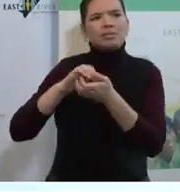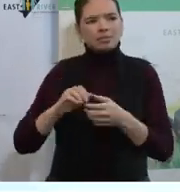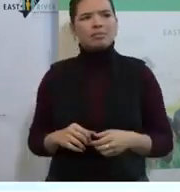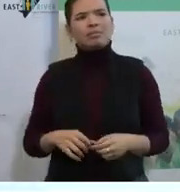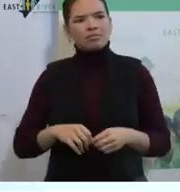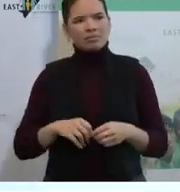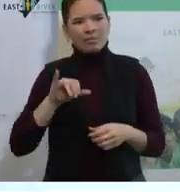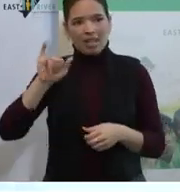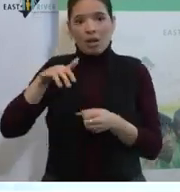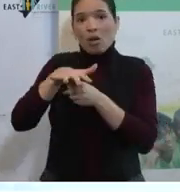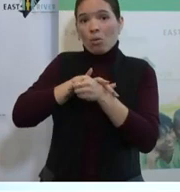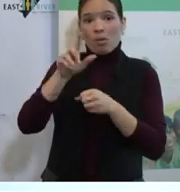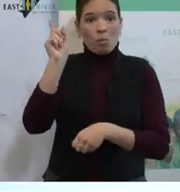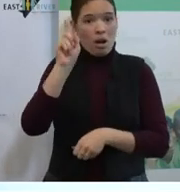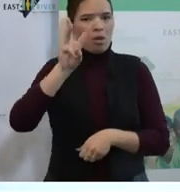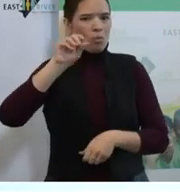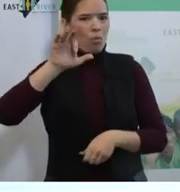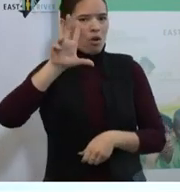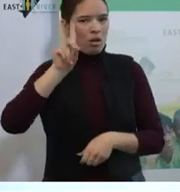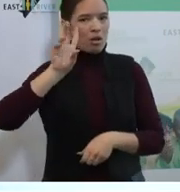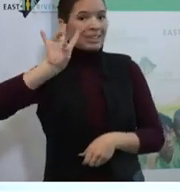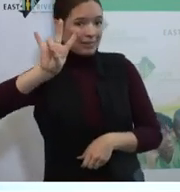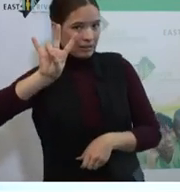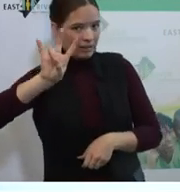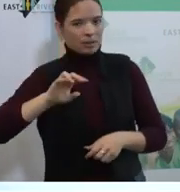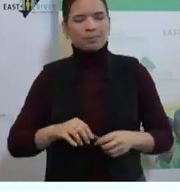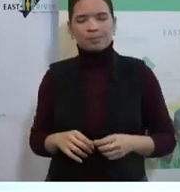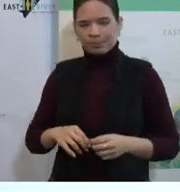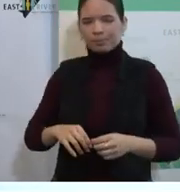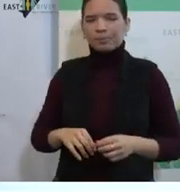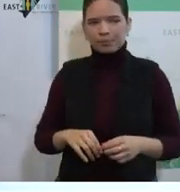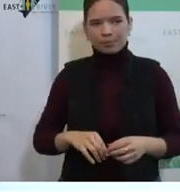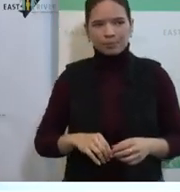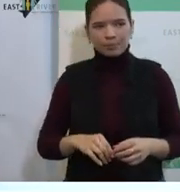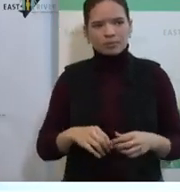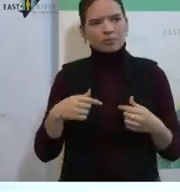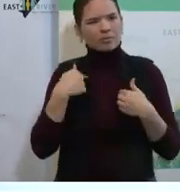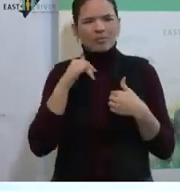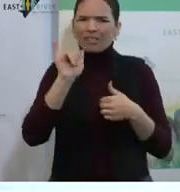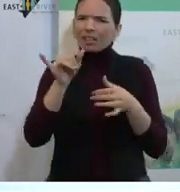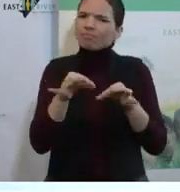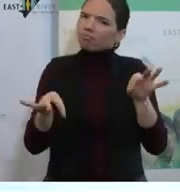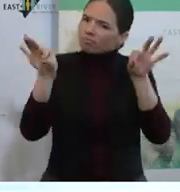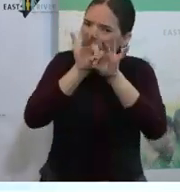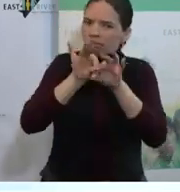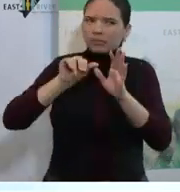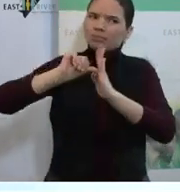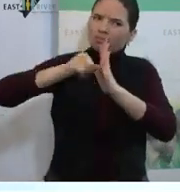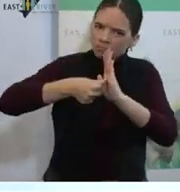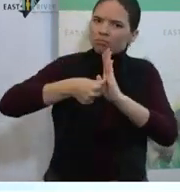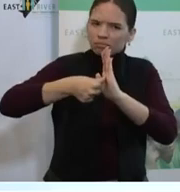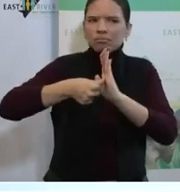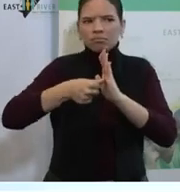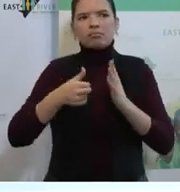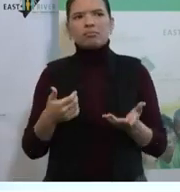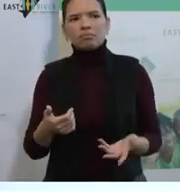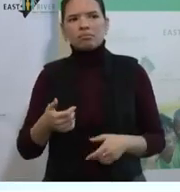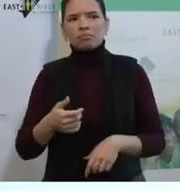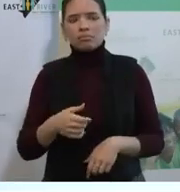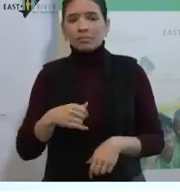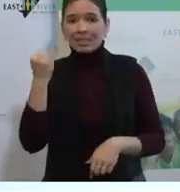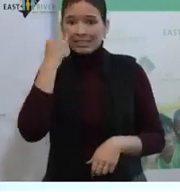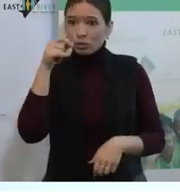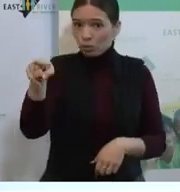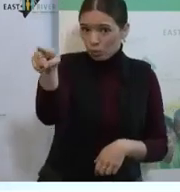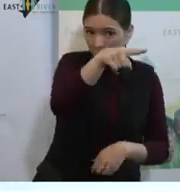And it's always important to kind of emphasize to our residents who are listening at home all